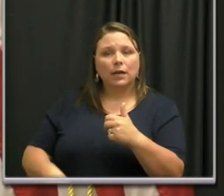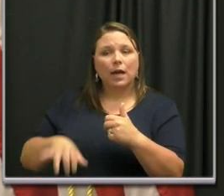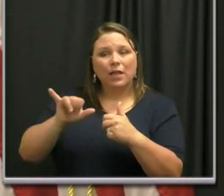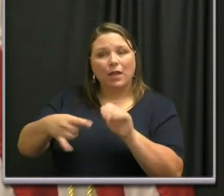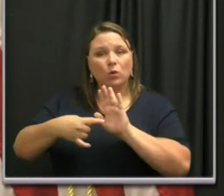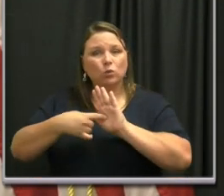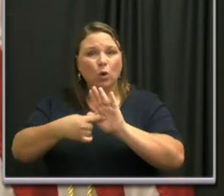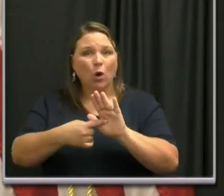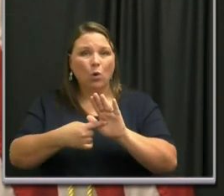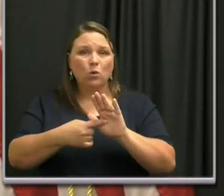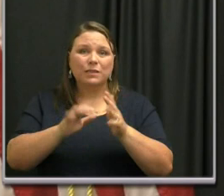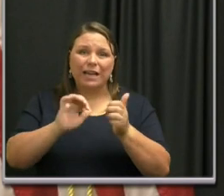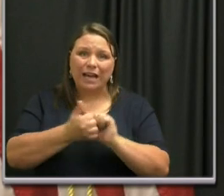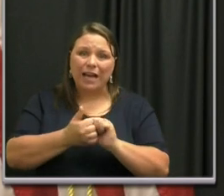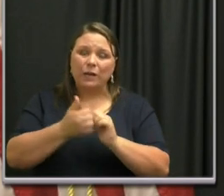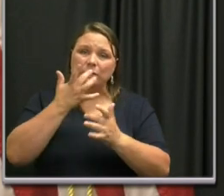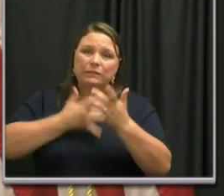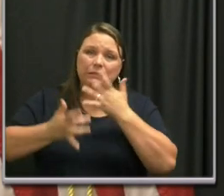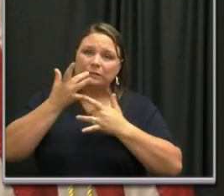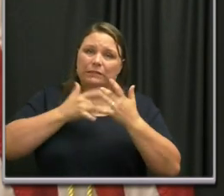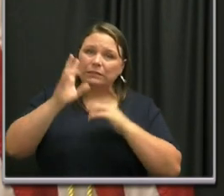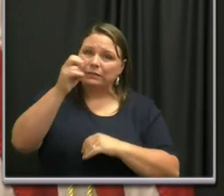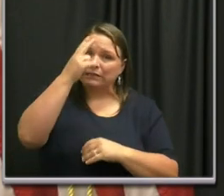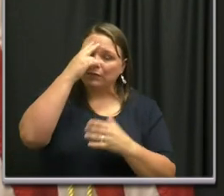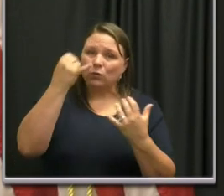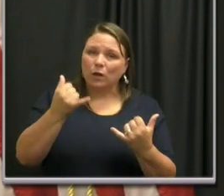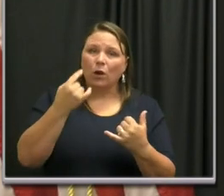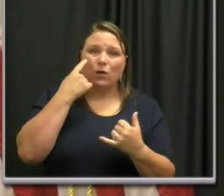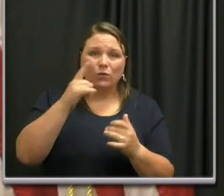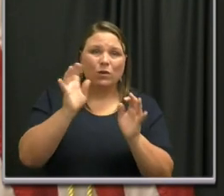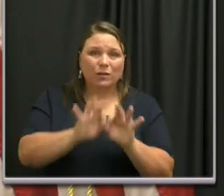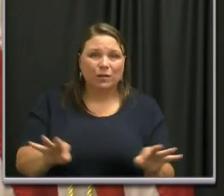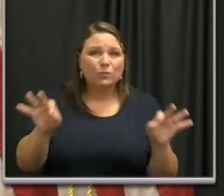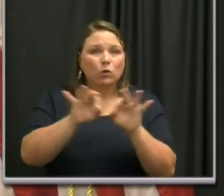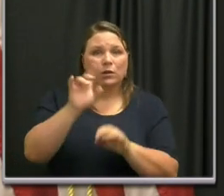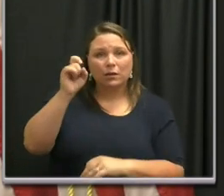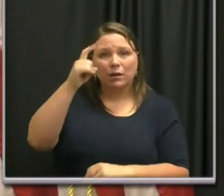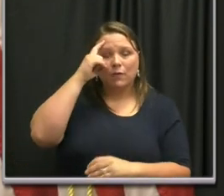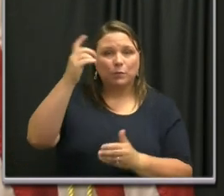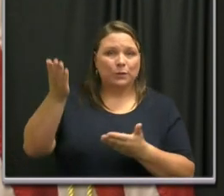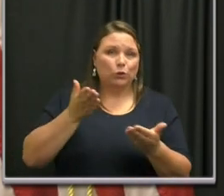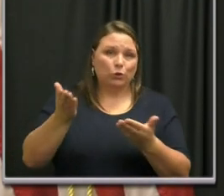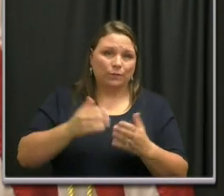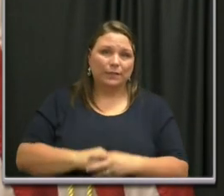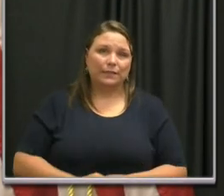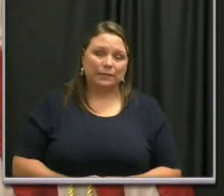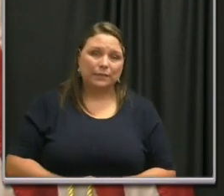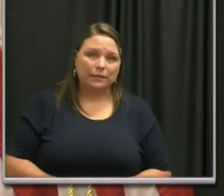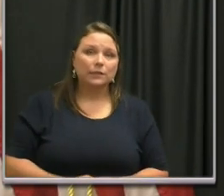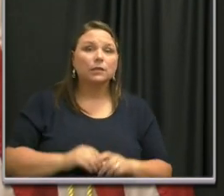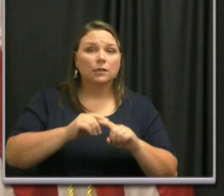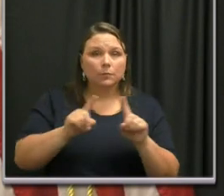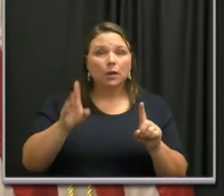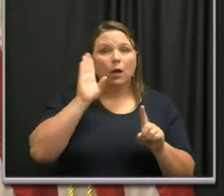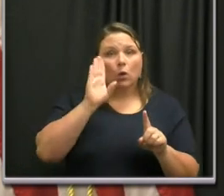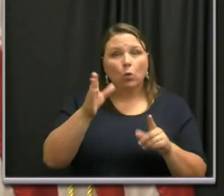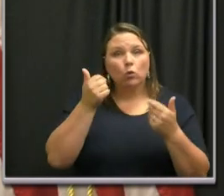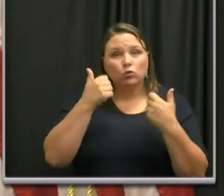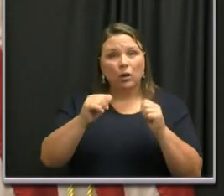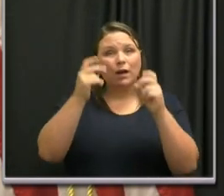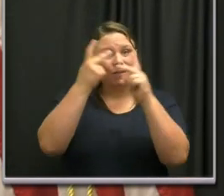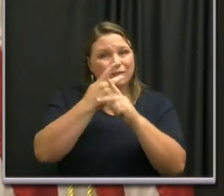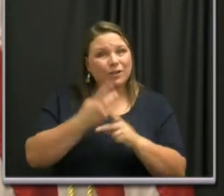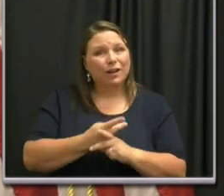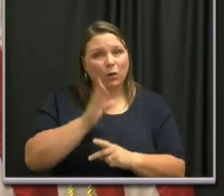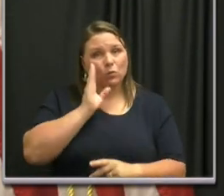indicates how little money really there is for vital government services. But we're going to try to get it all squeezed